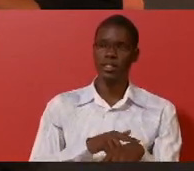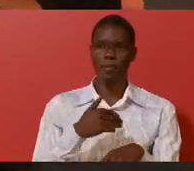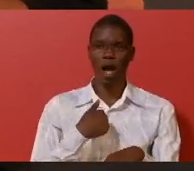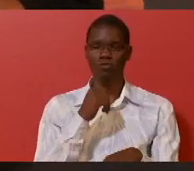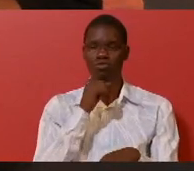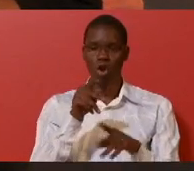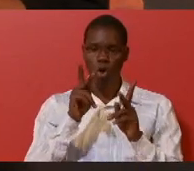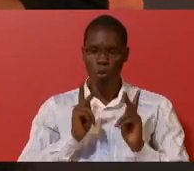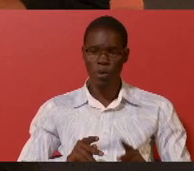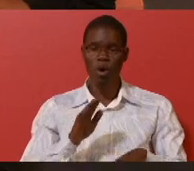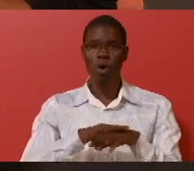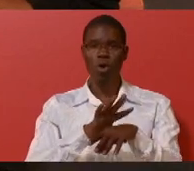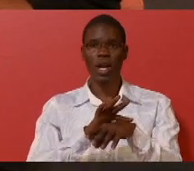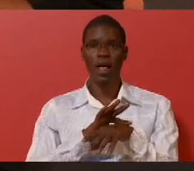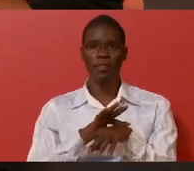on earth,